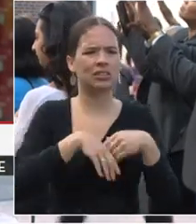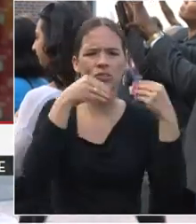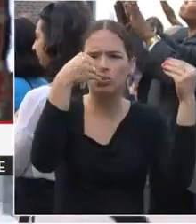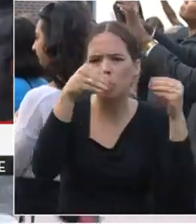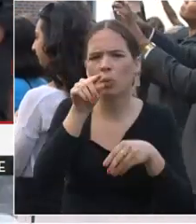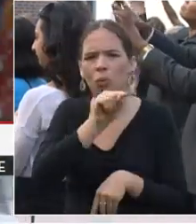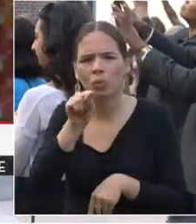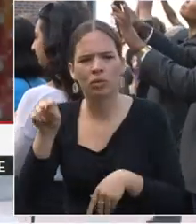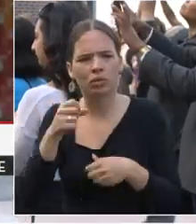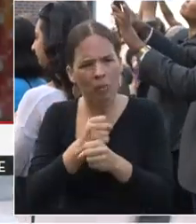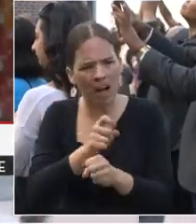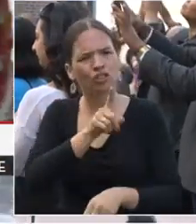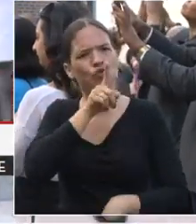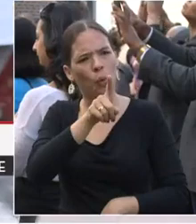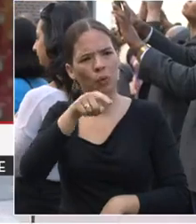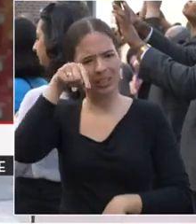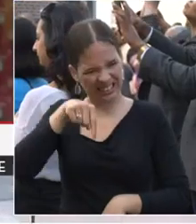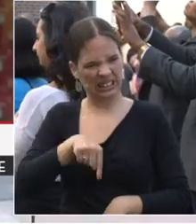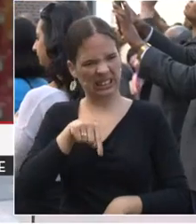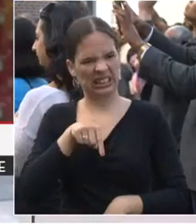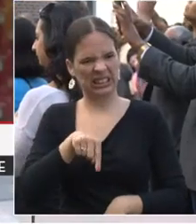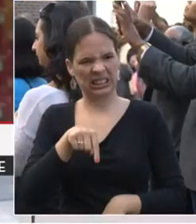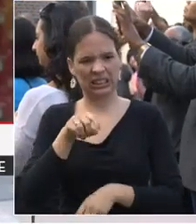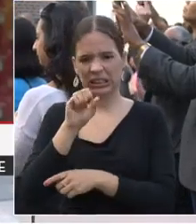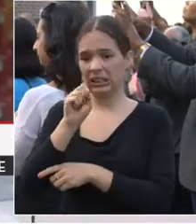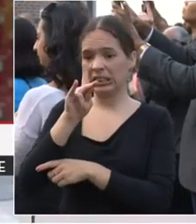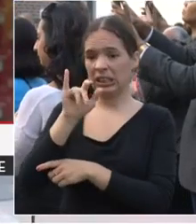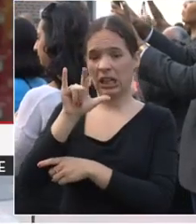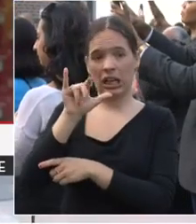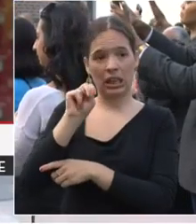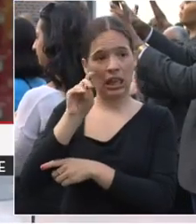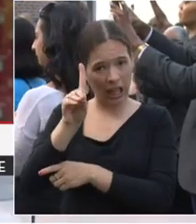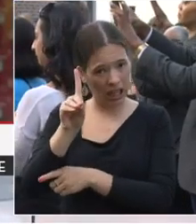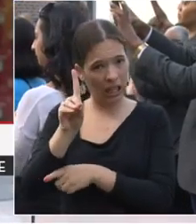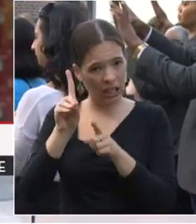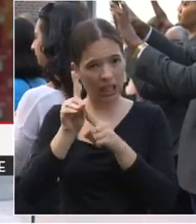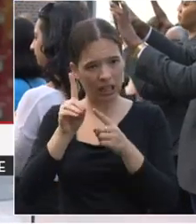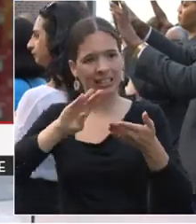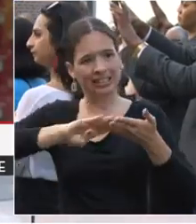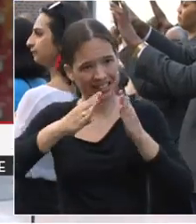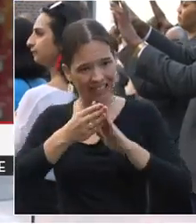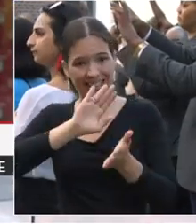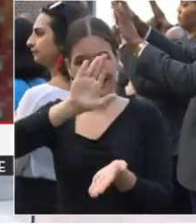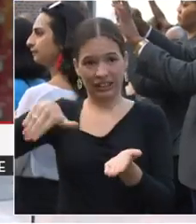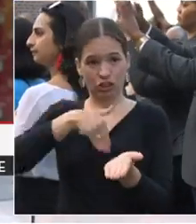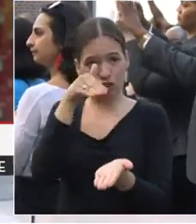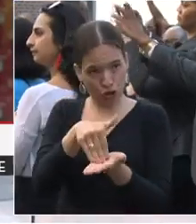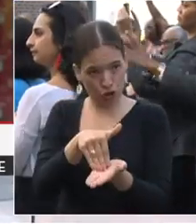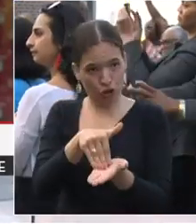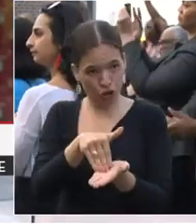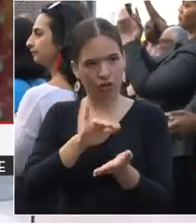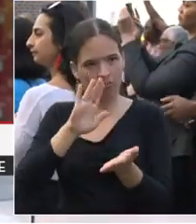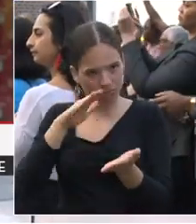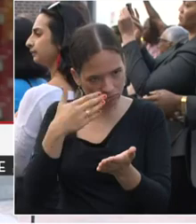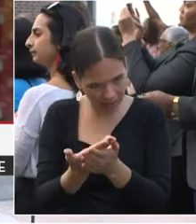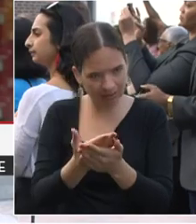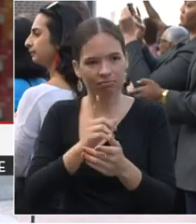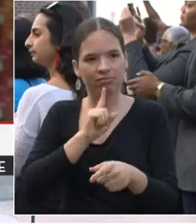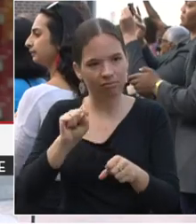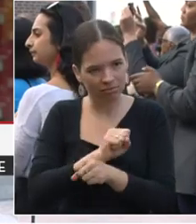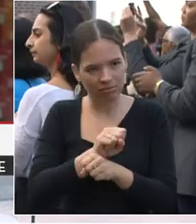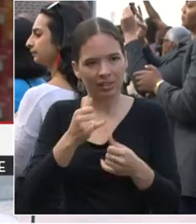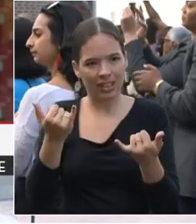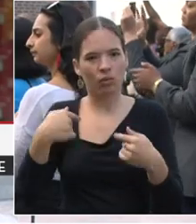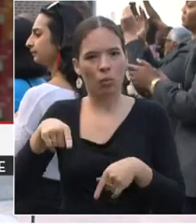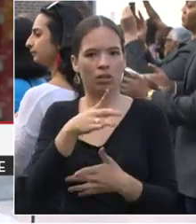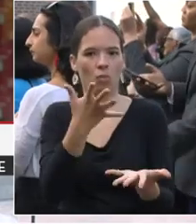here at the Skyland Town Center exactly what you wanted for the community. I've said before,